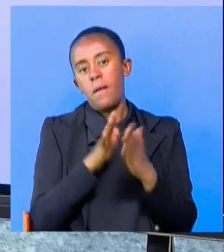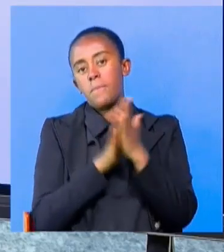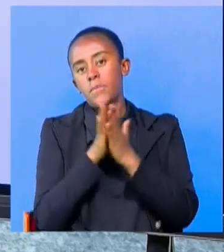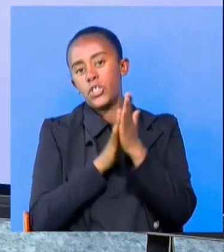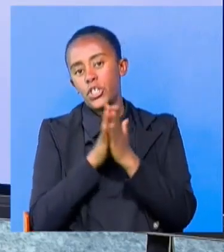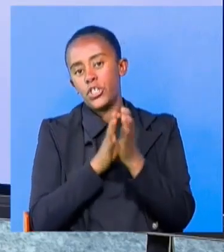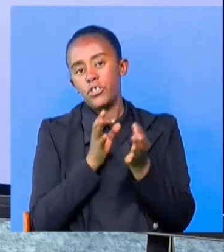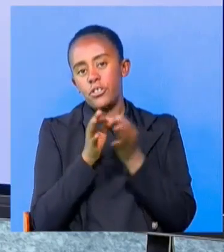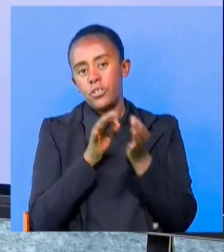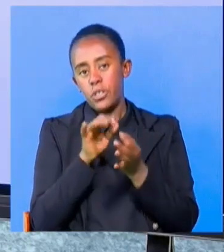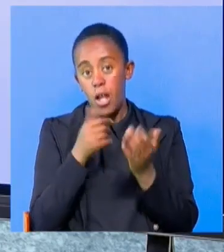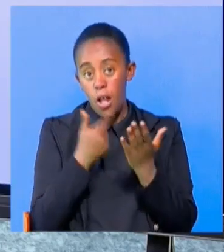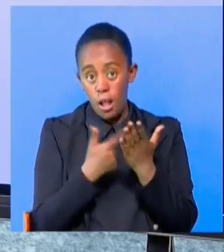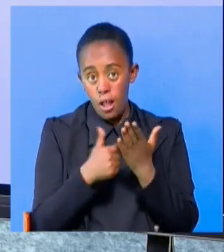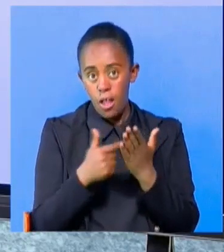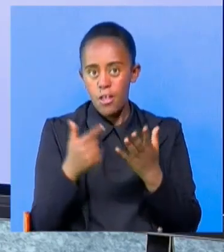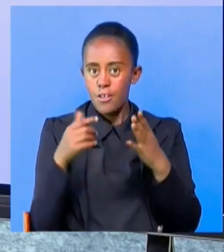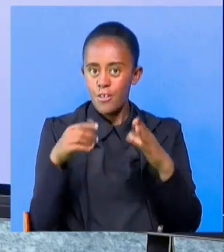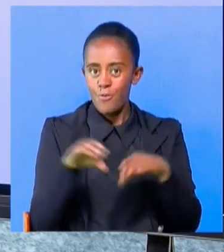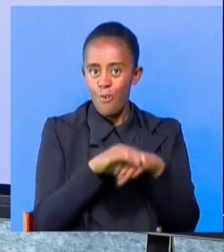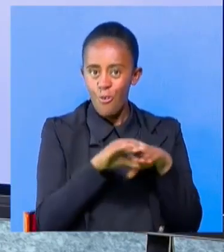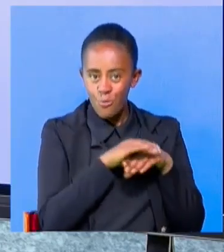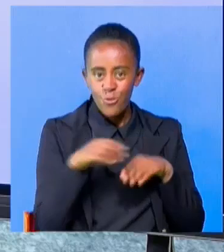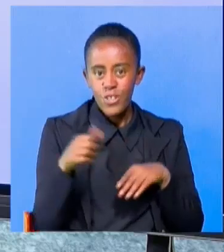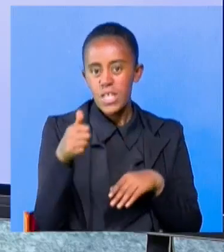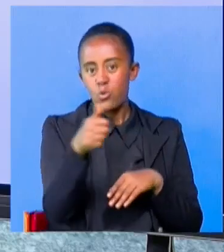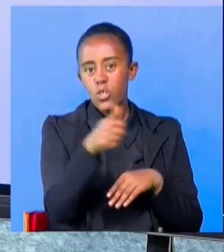to introduce yourself. So